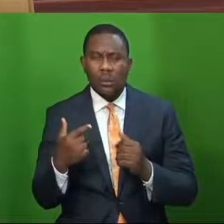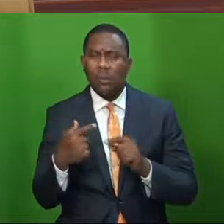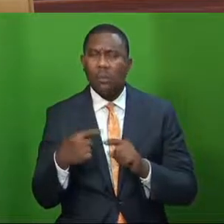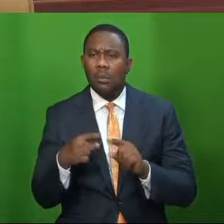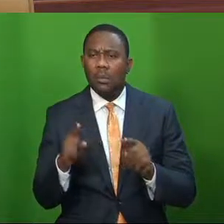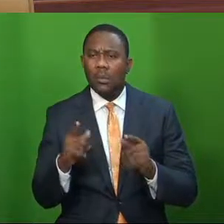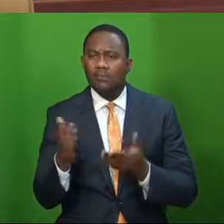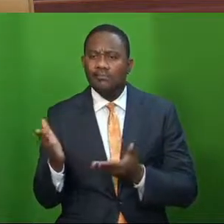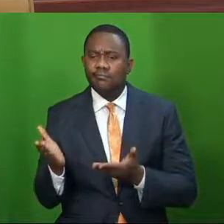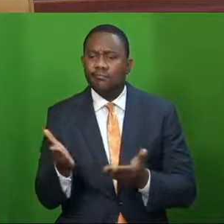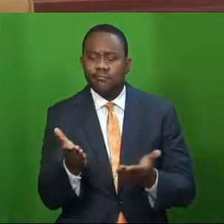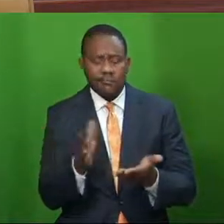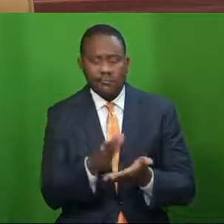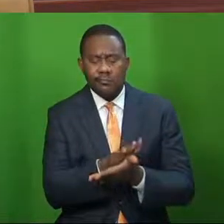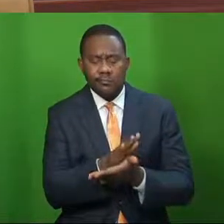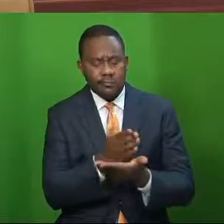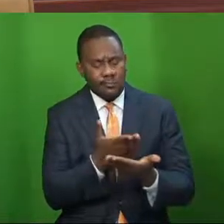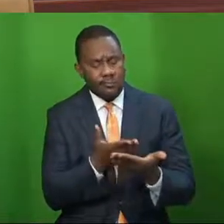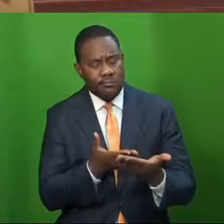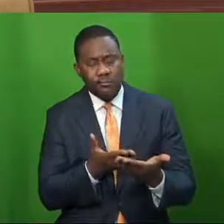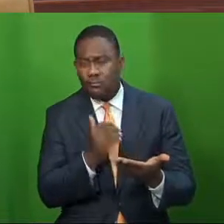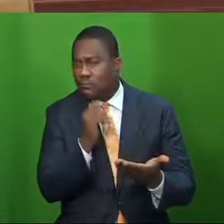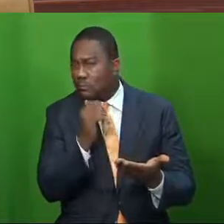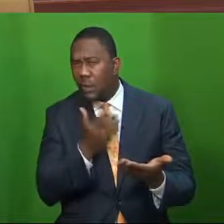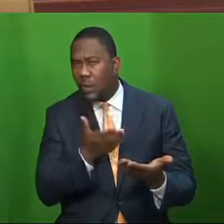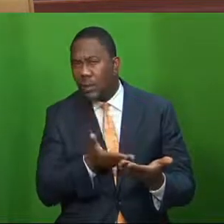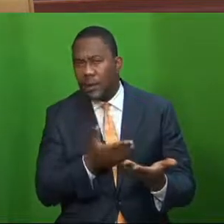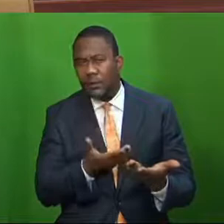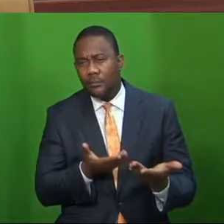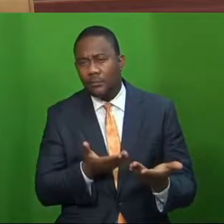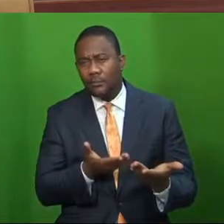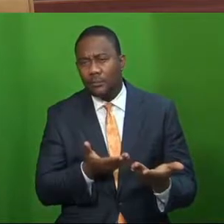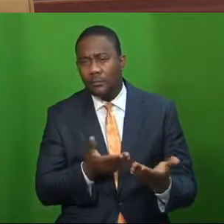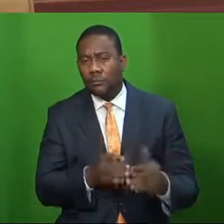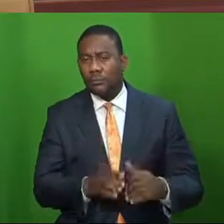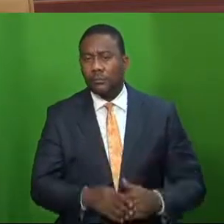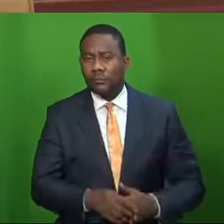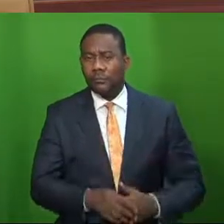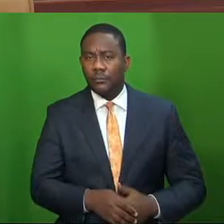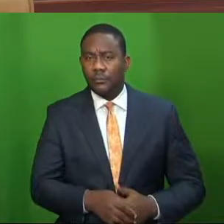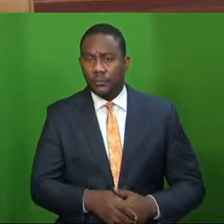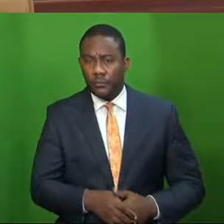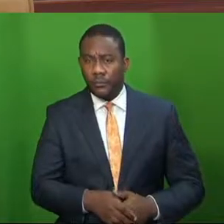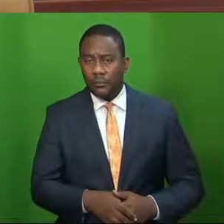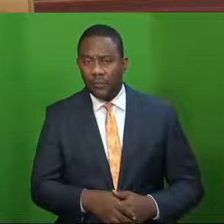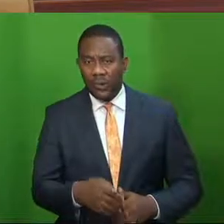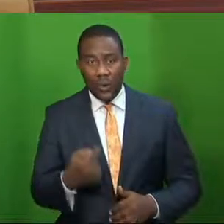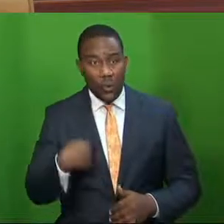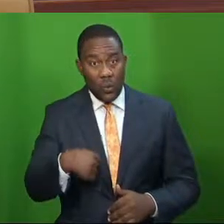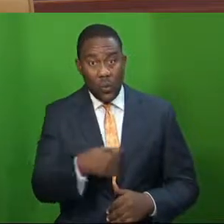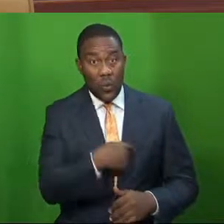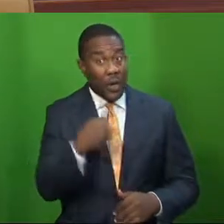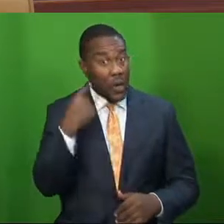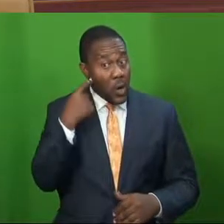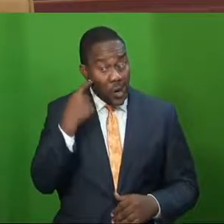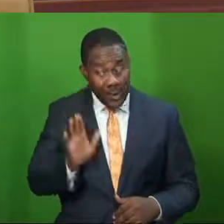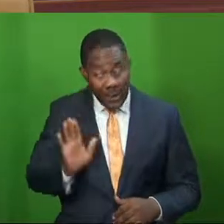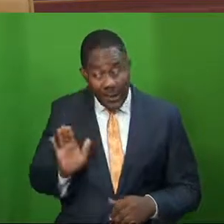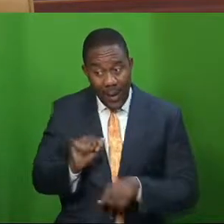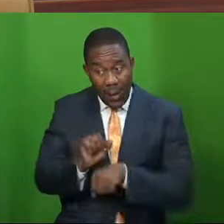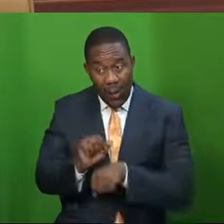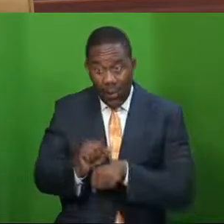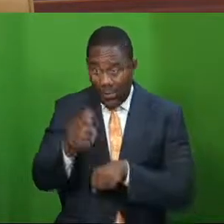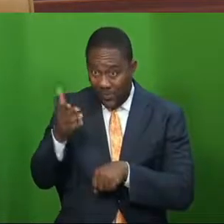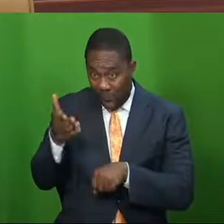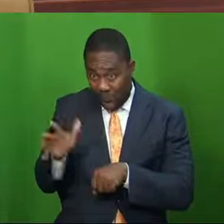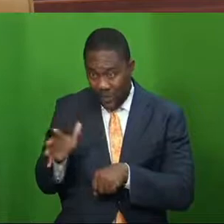technical committee that we had set up earlier presented. We were told that that committee's work had been concluded.